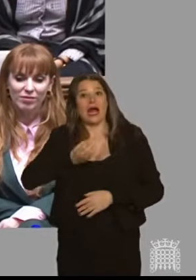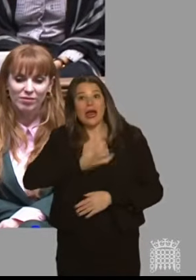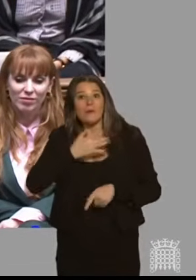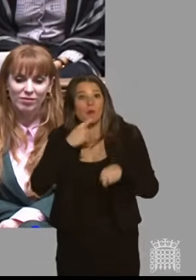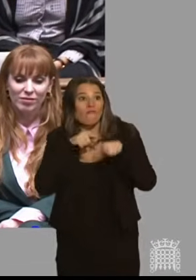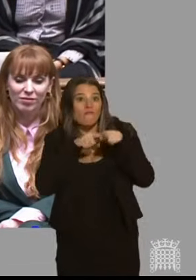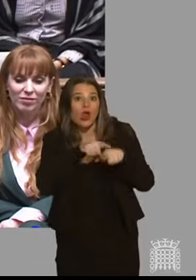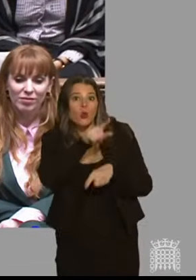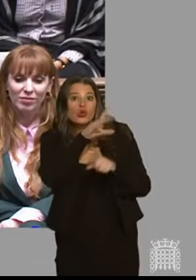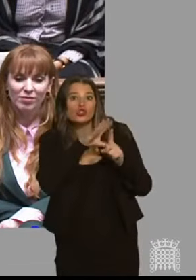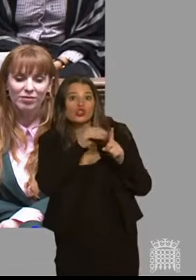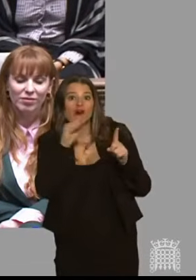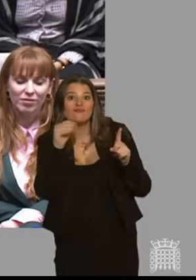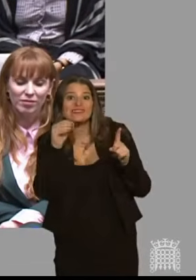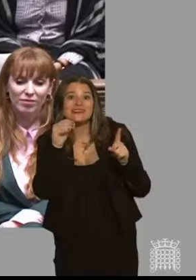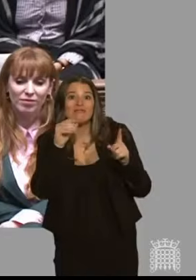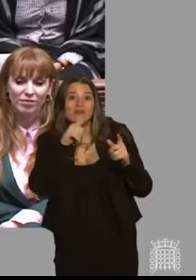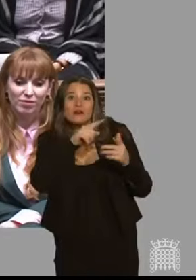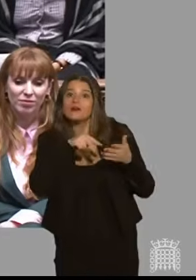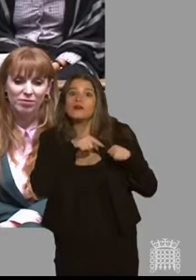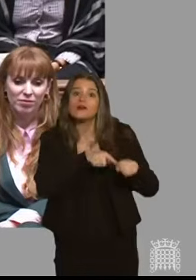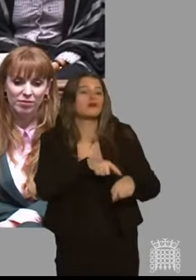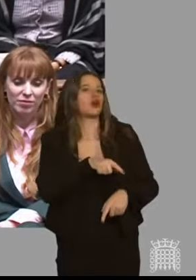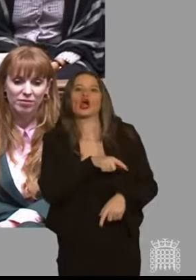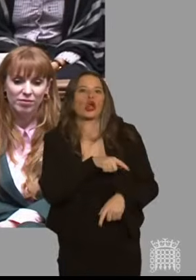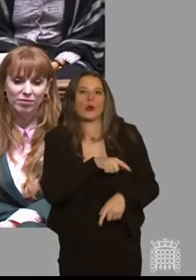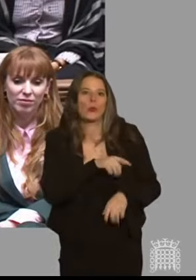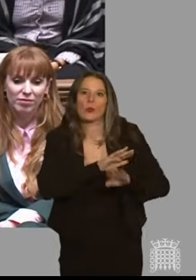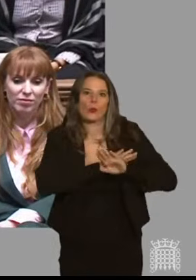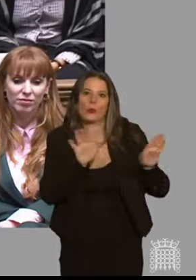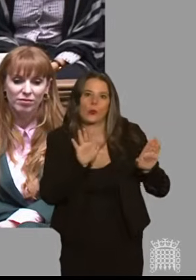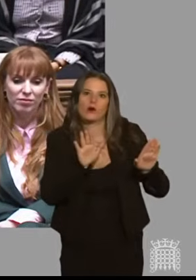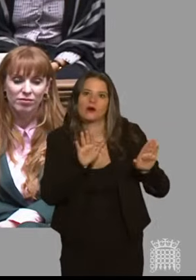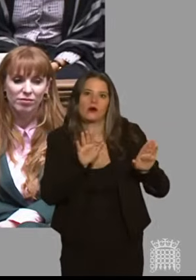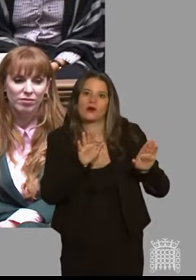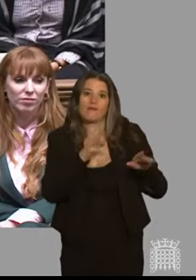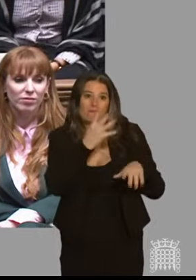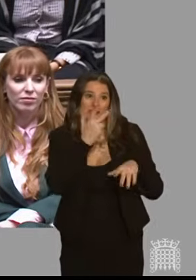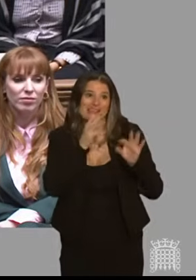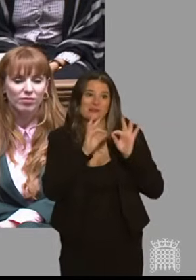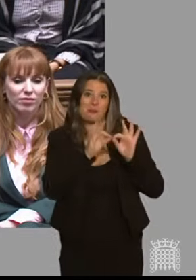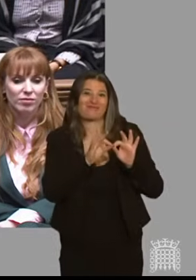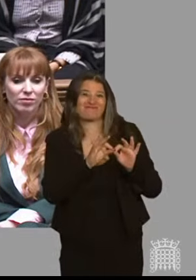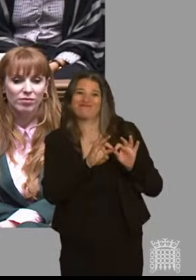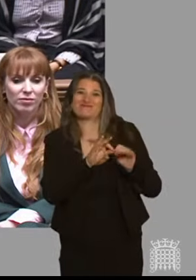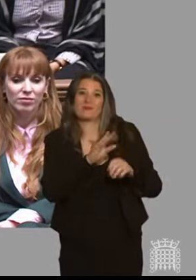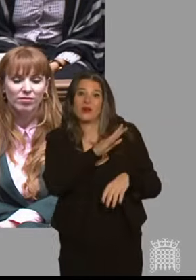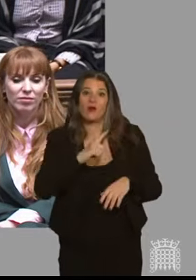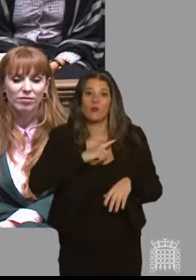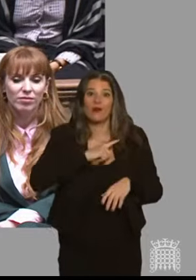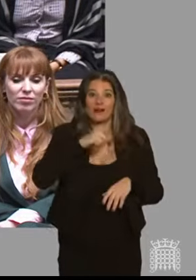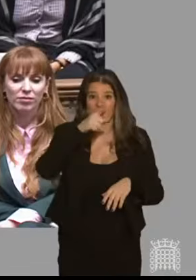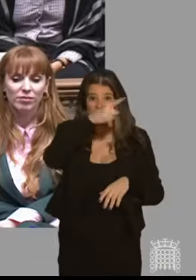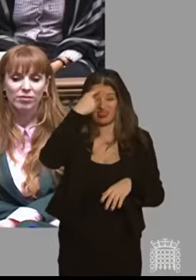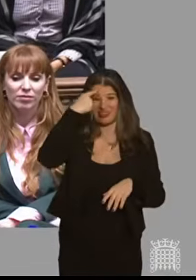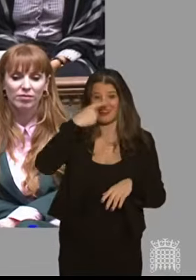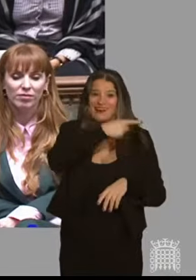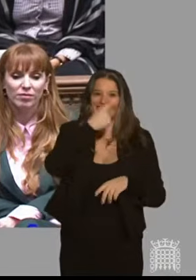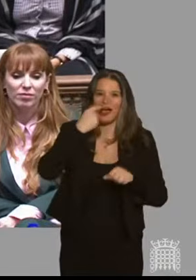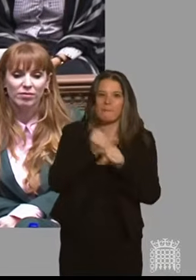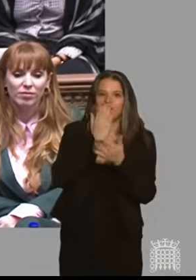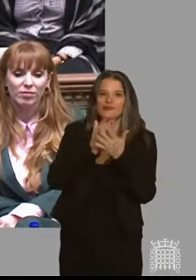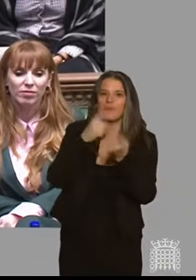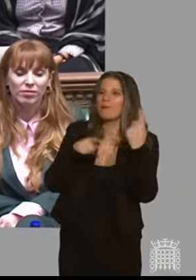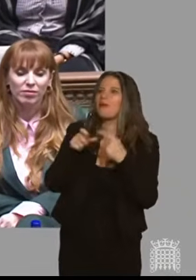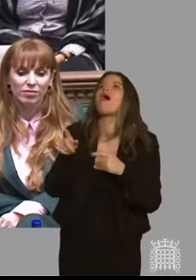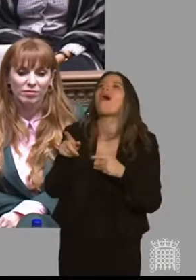Let's be clear. 80% of national insurance is spent on social security and pensions. 20% is